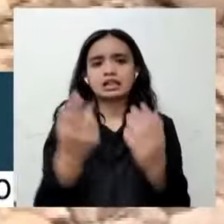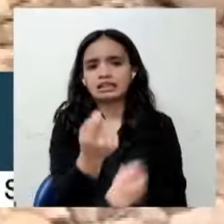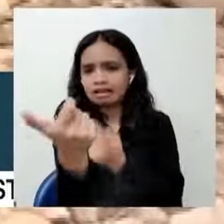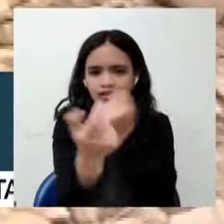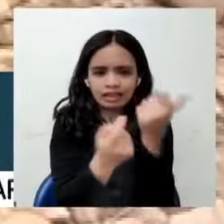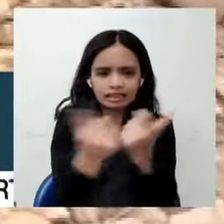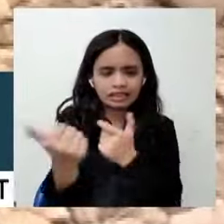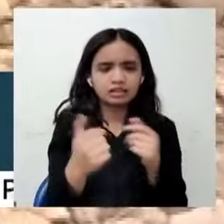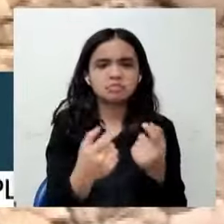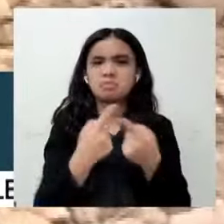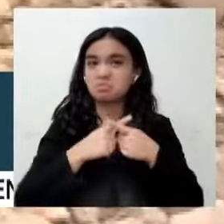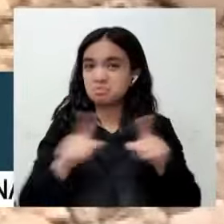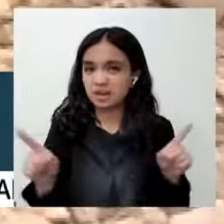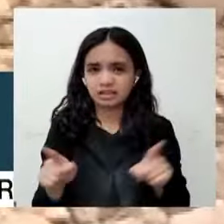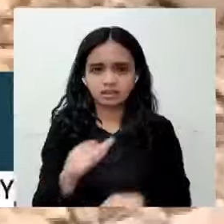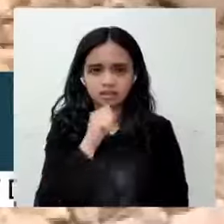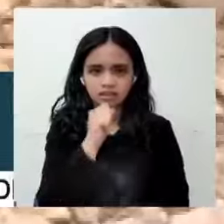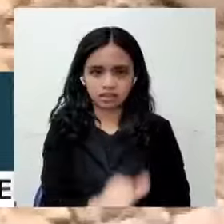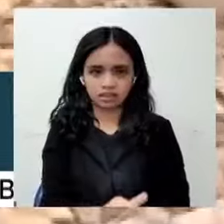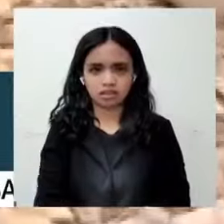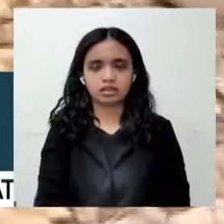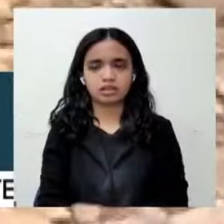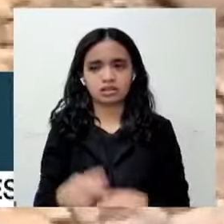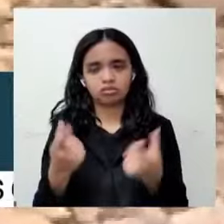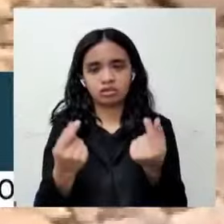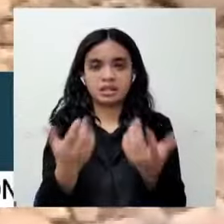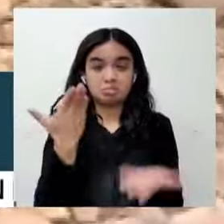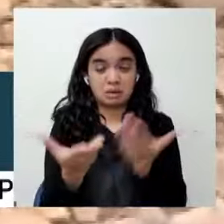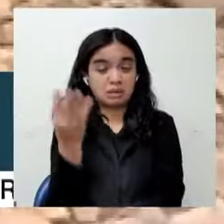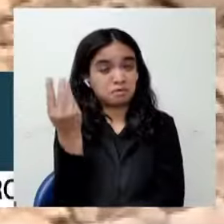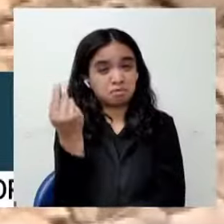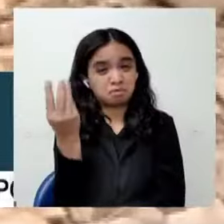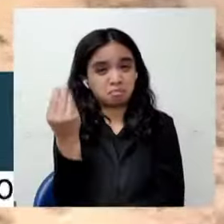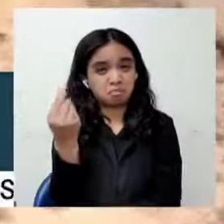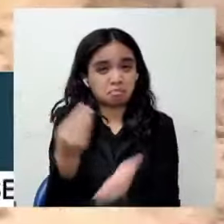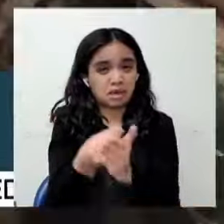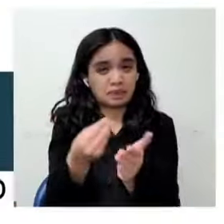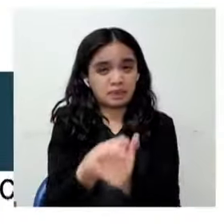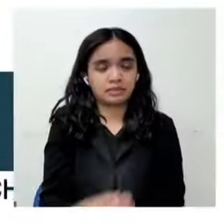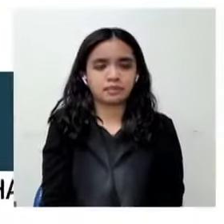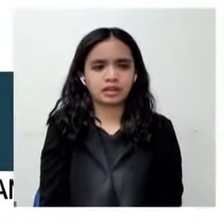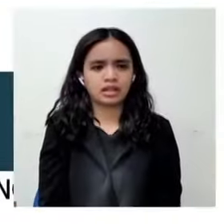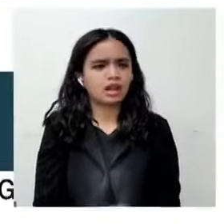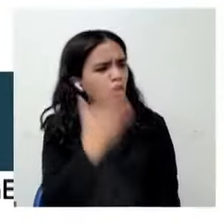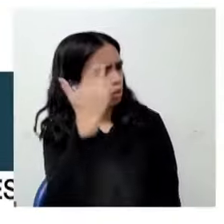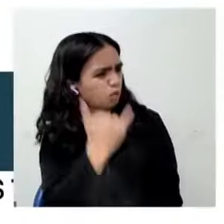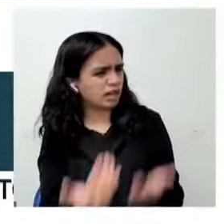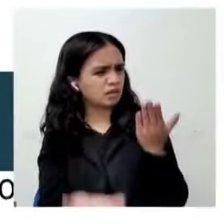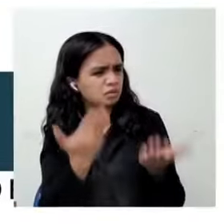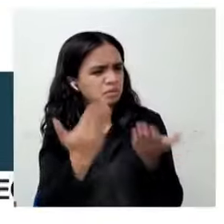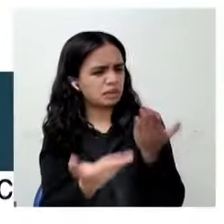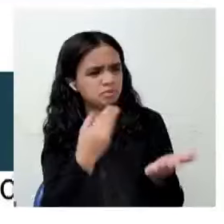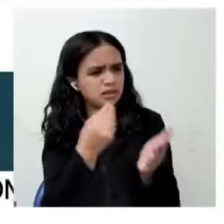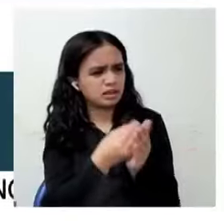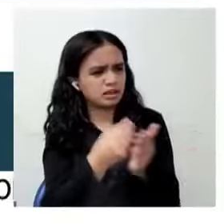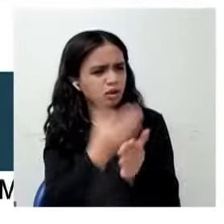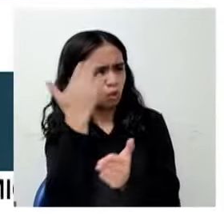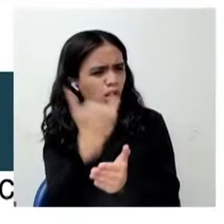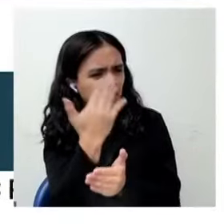did not insist. Siguro money talks, Ms. Carmina. Why do you say siguro money talks? What led you to say that,